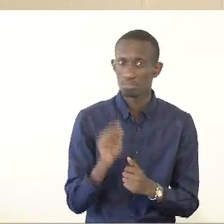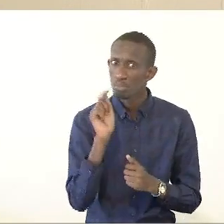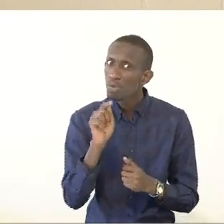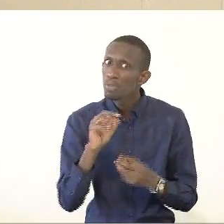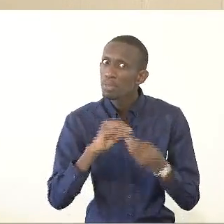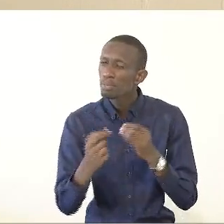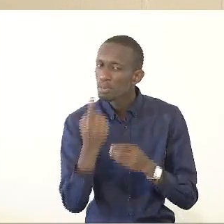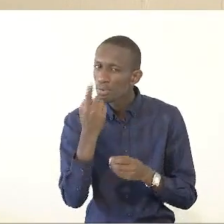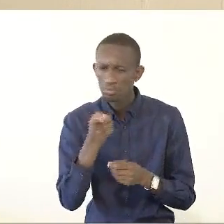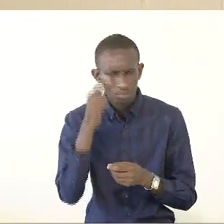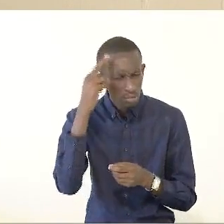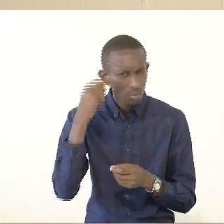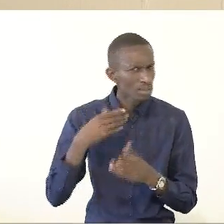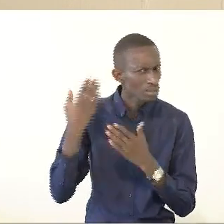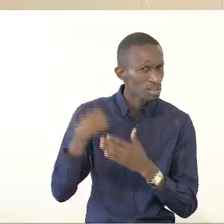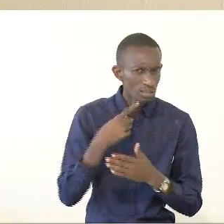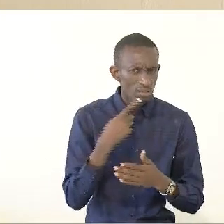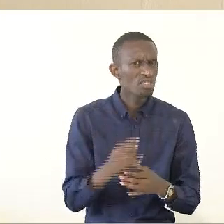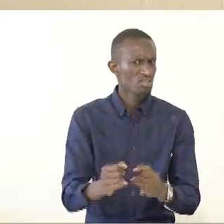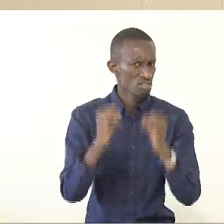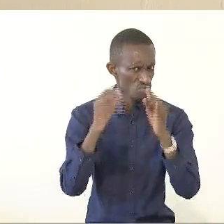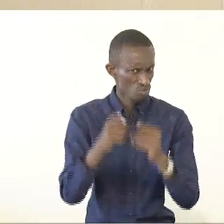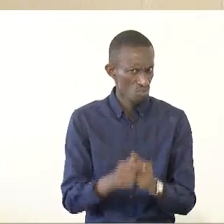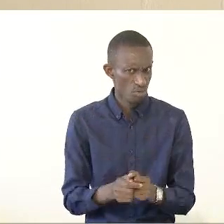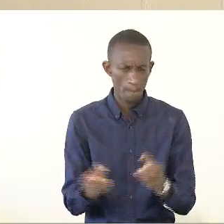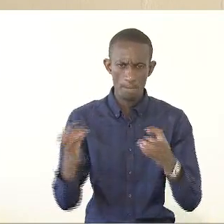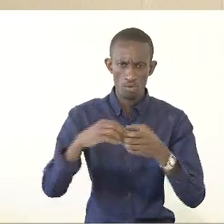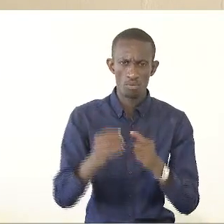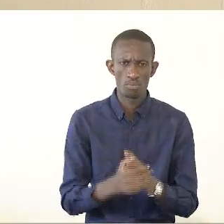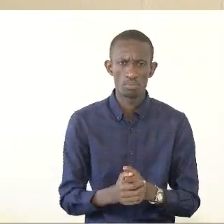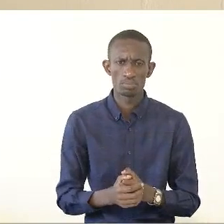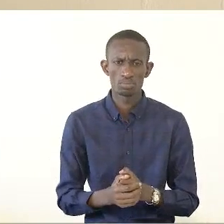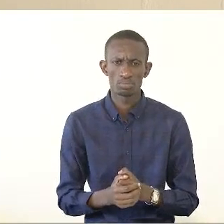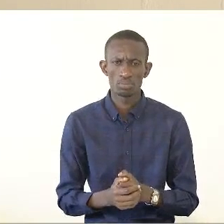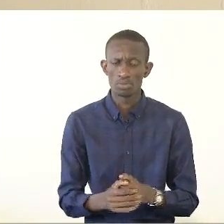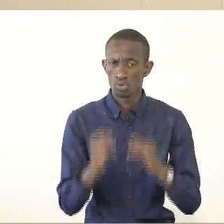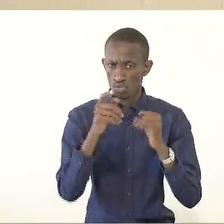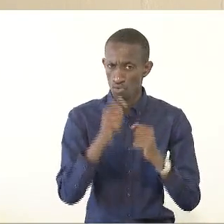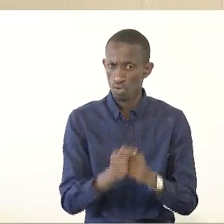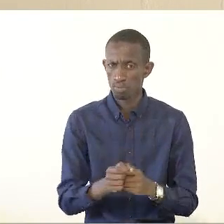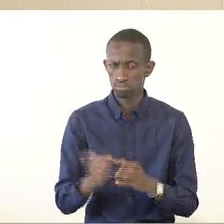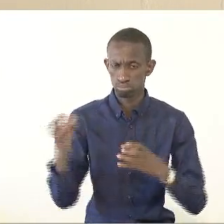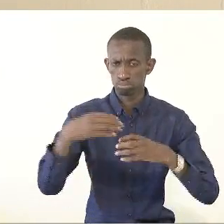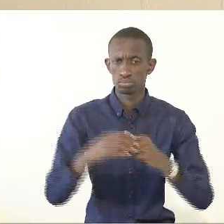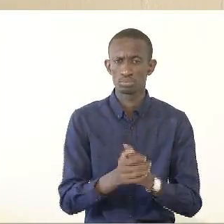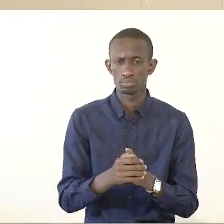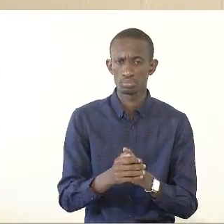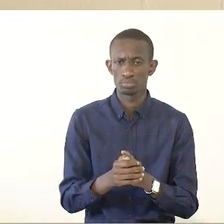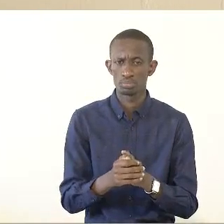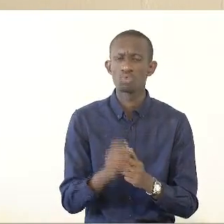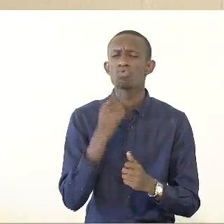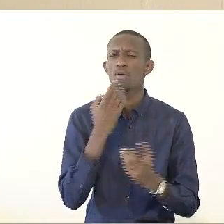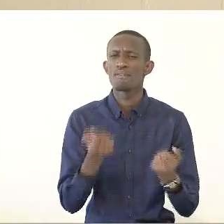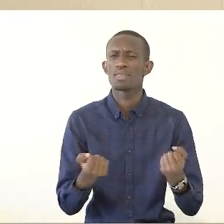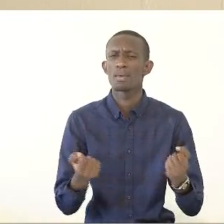remember, I told you when you are drawing, when you are plotting your graph, when you are plotting any equation on a graph, you need to have the